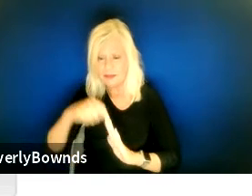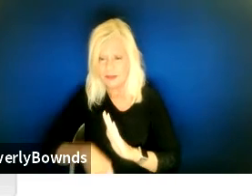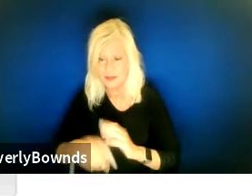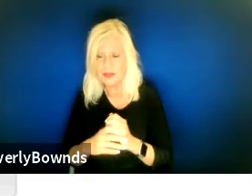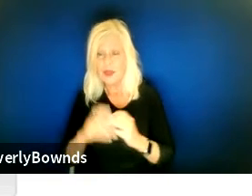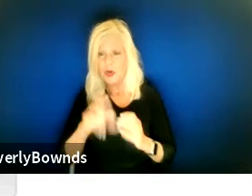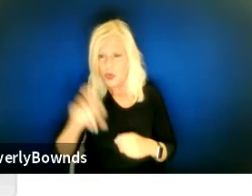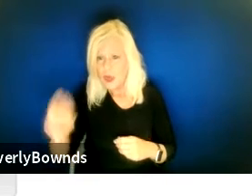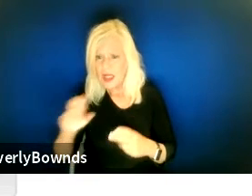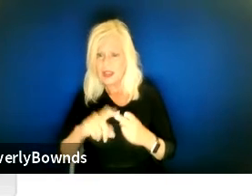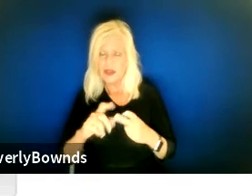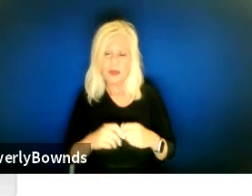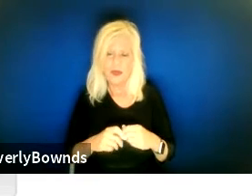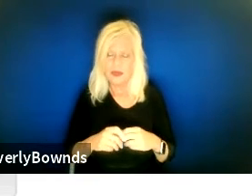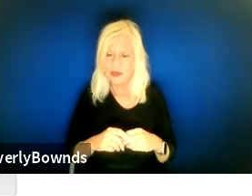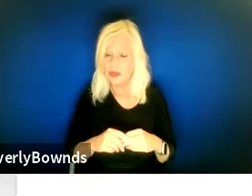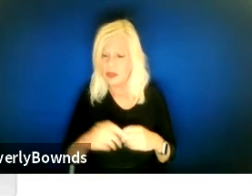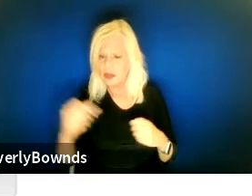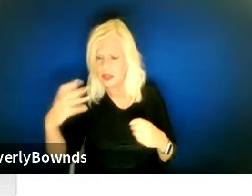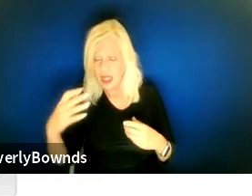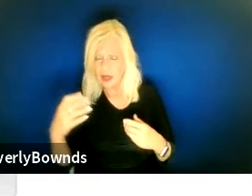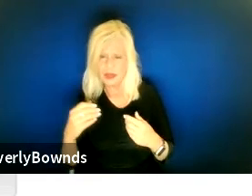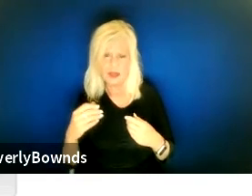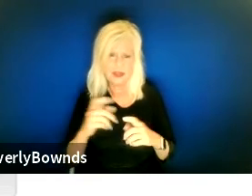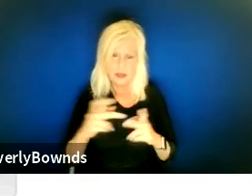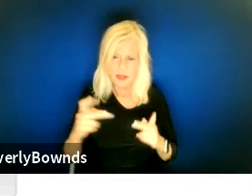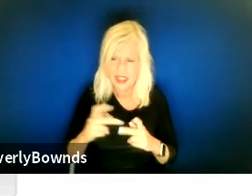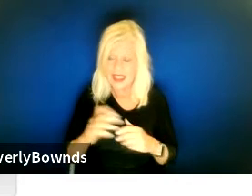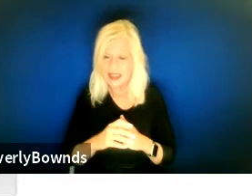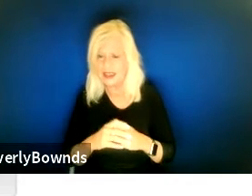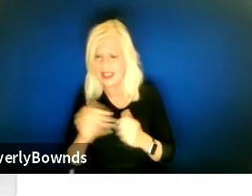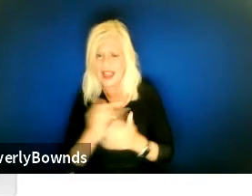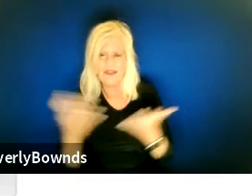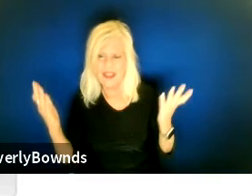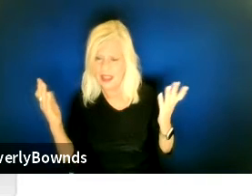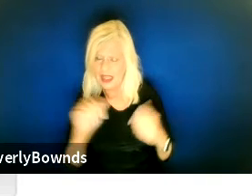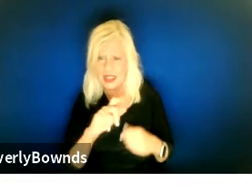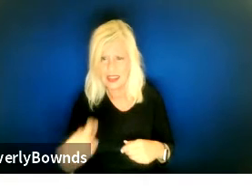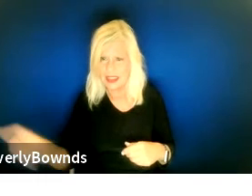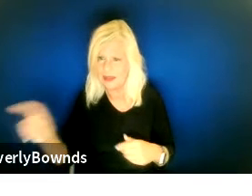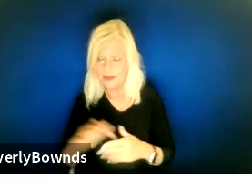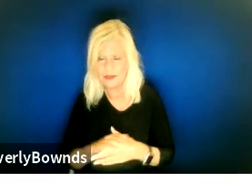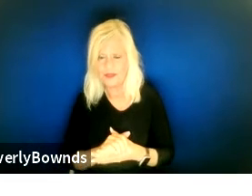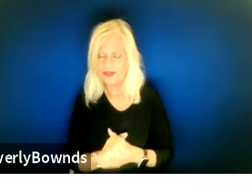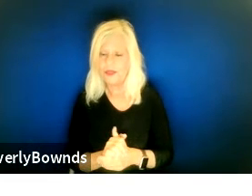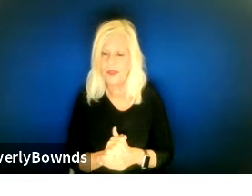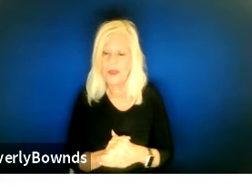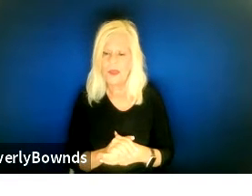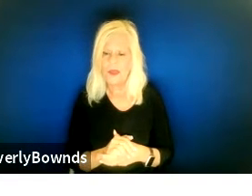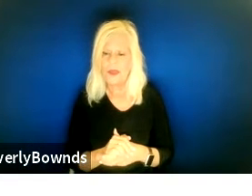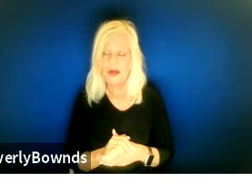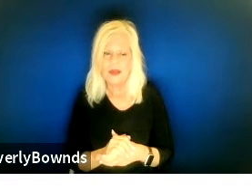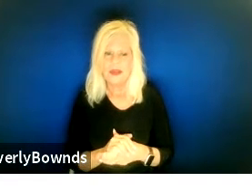restroom stalls and sinks and name anything. So when you give